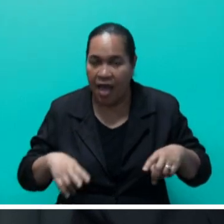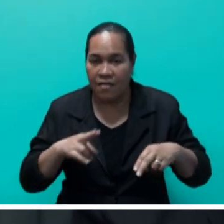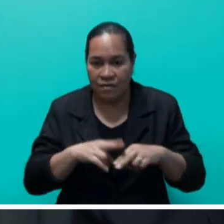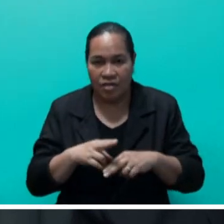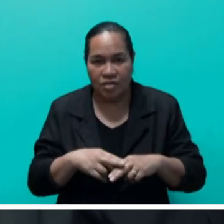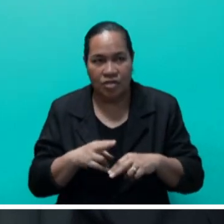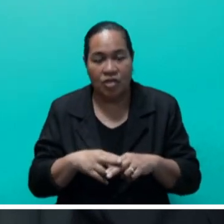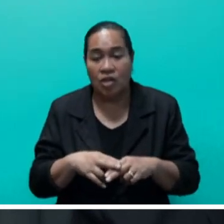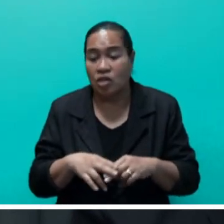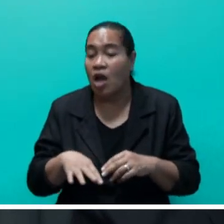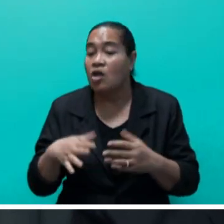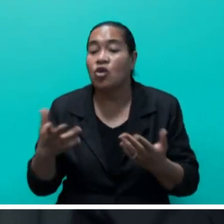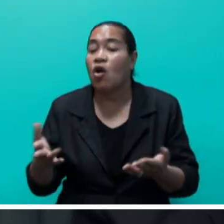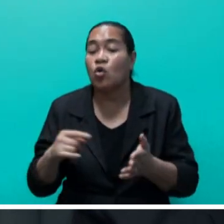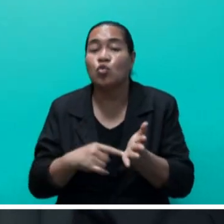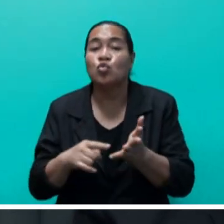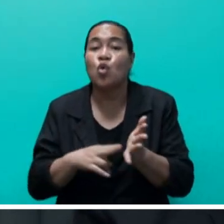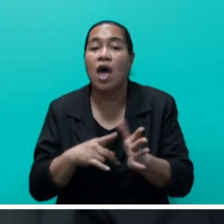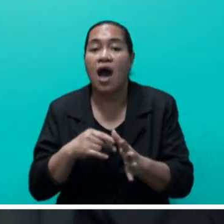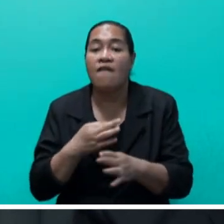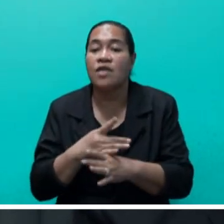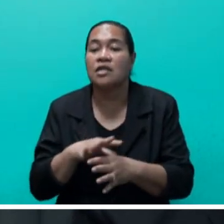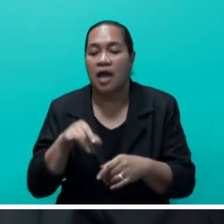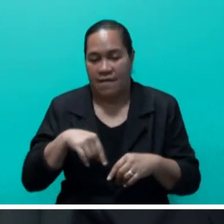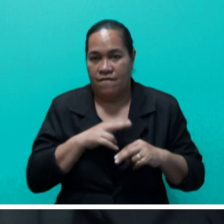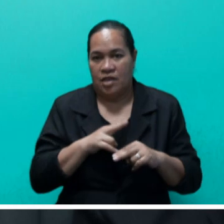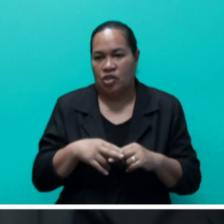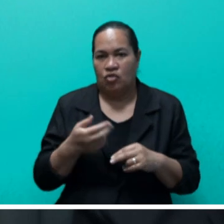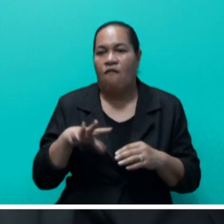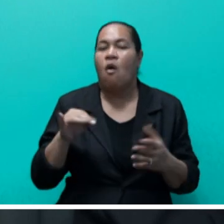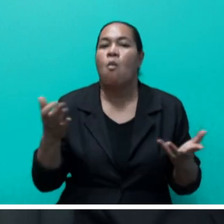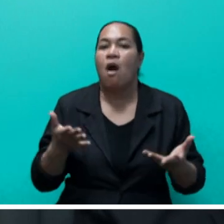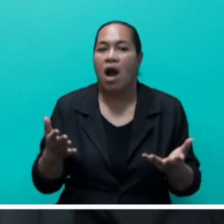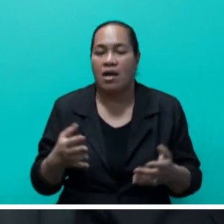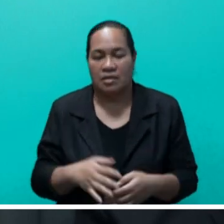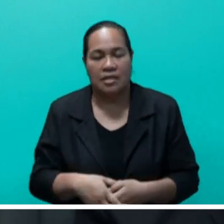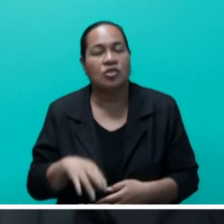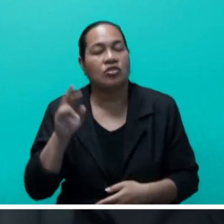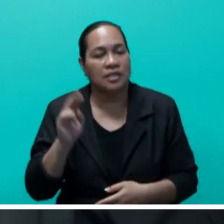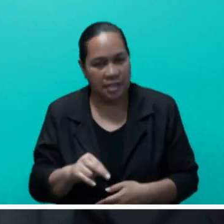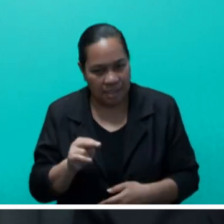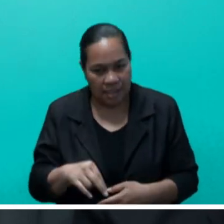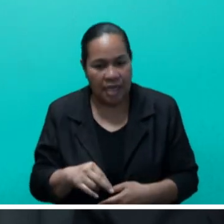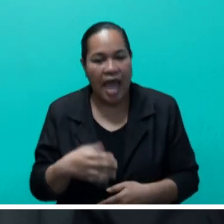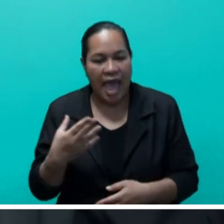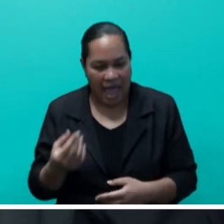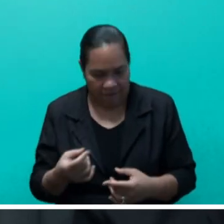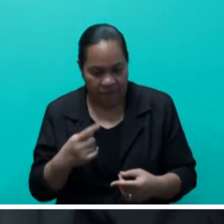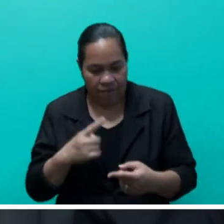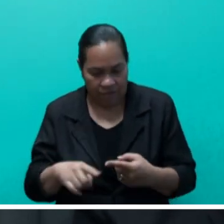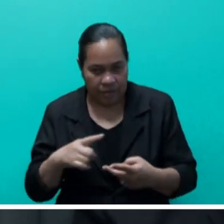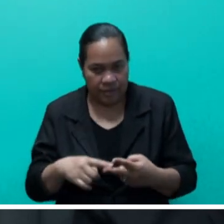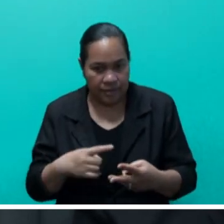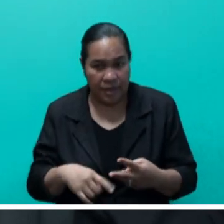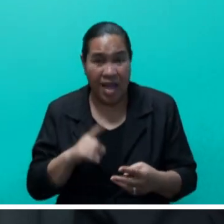source its tuna. These categories is differentiated under the following fleets. One,